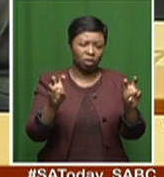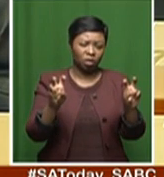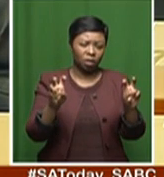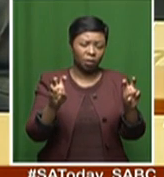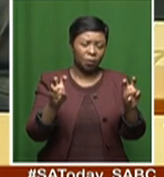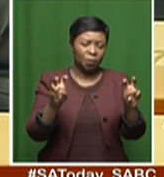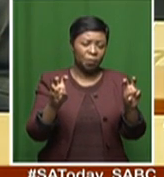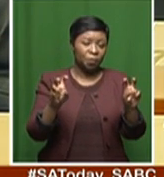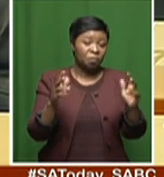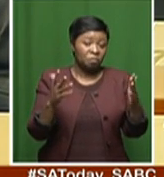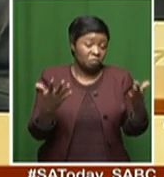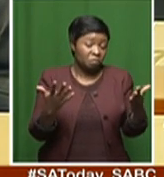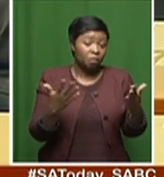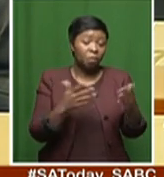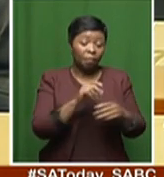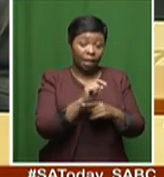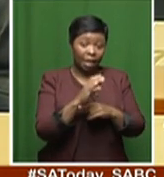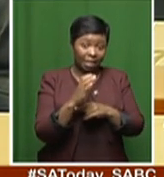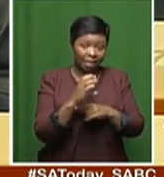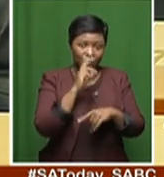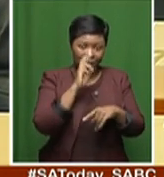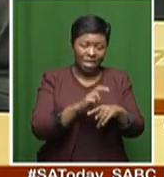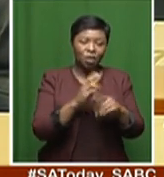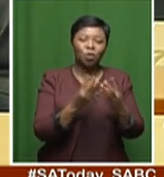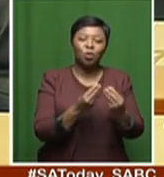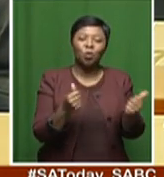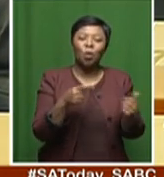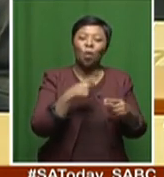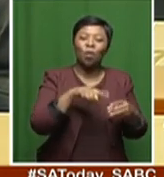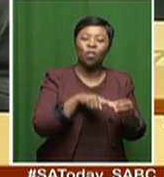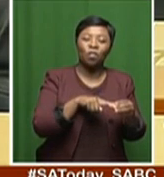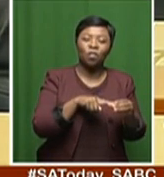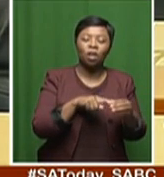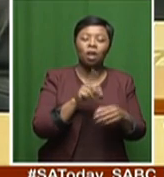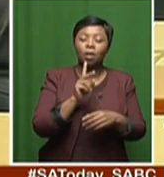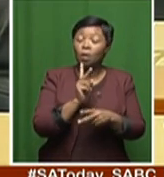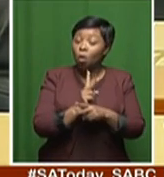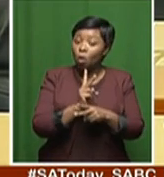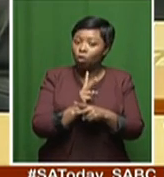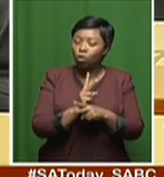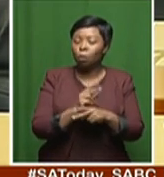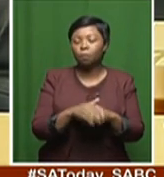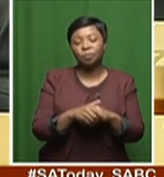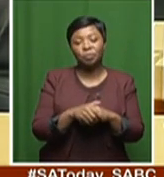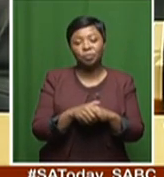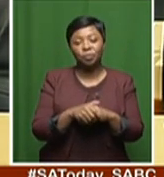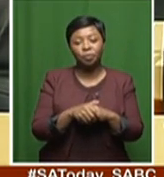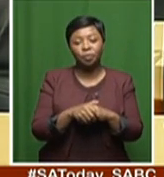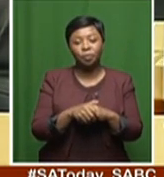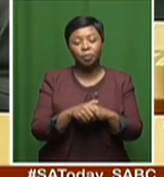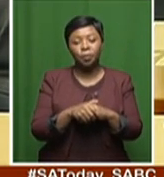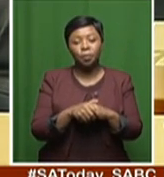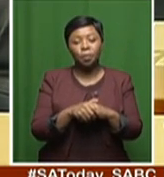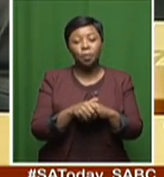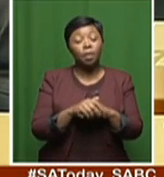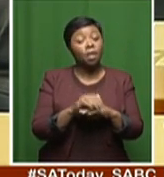the party itself had to deal with. It's also important to remember that state capture not only